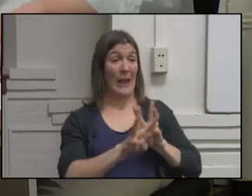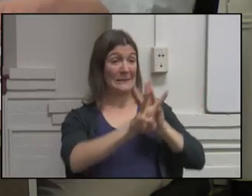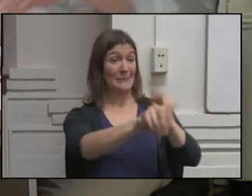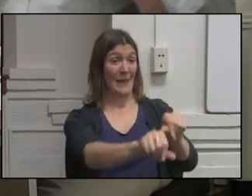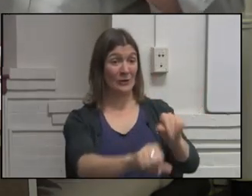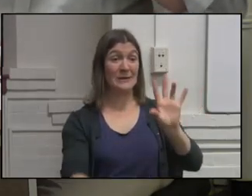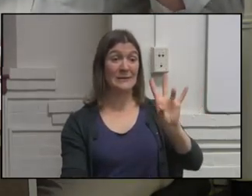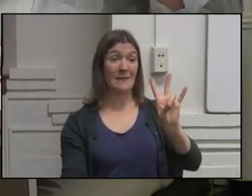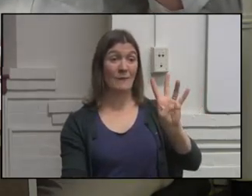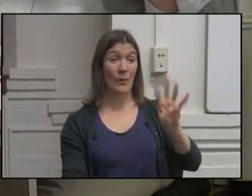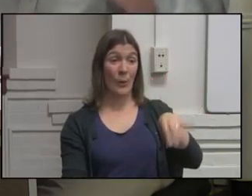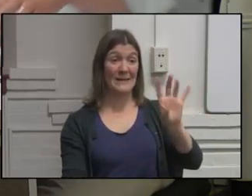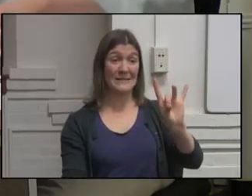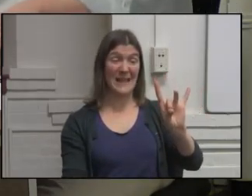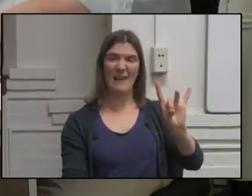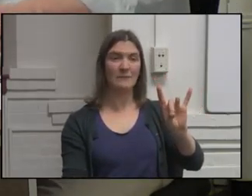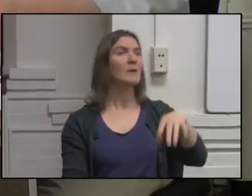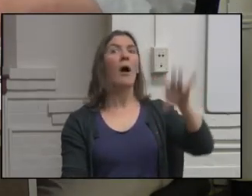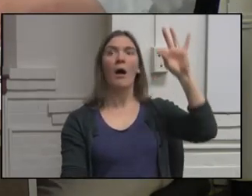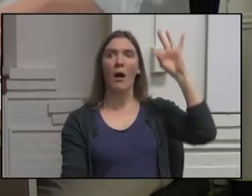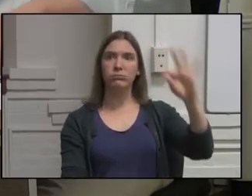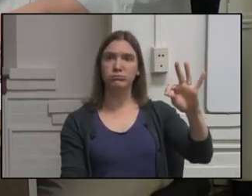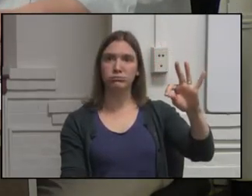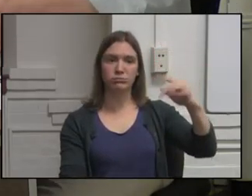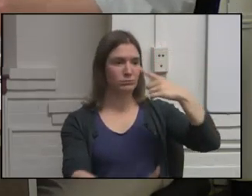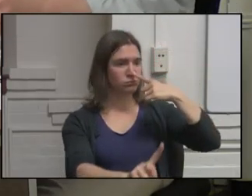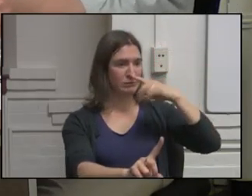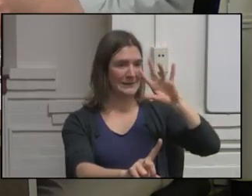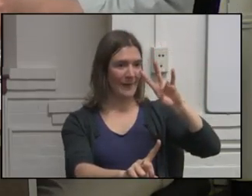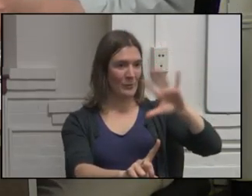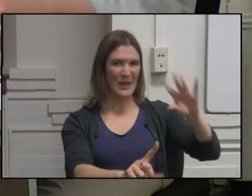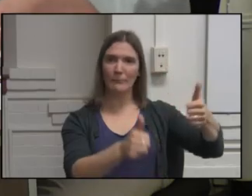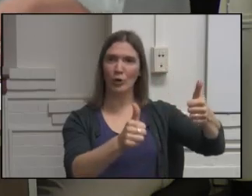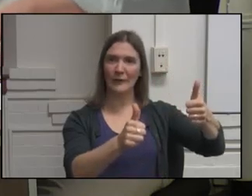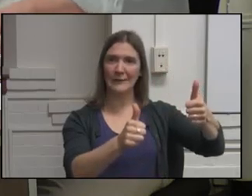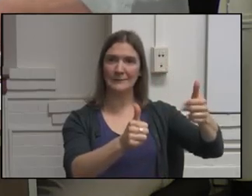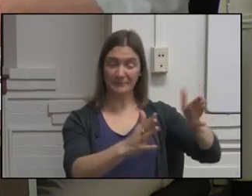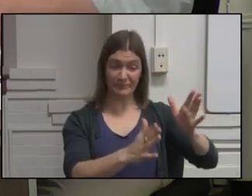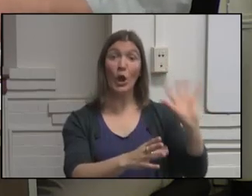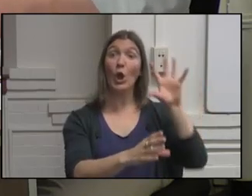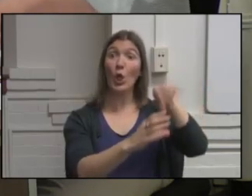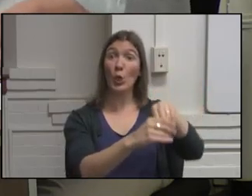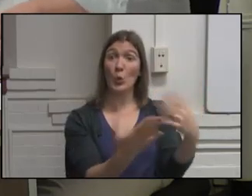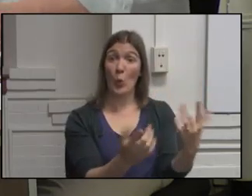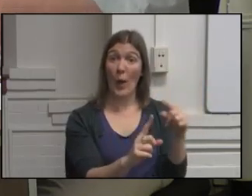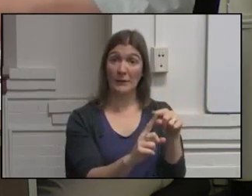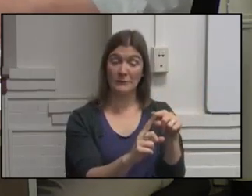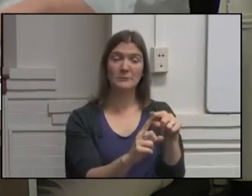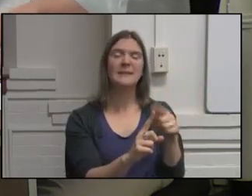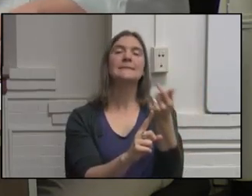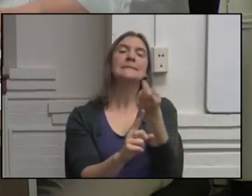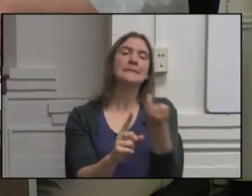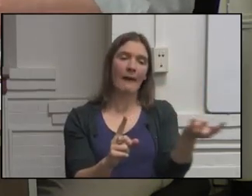at 74.7, so pretty much right on target. And included in that figure are